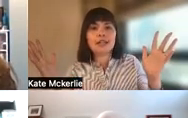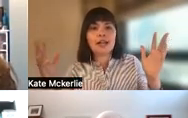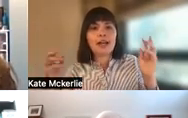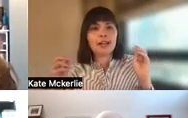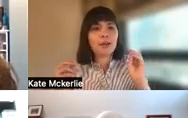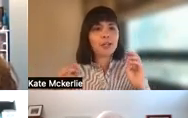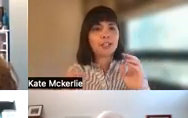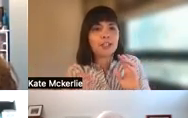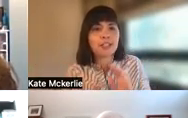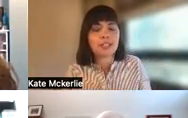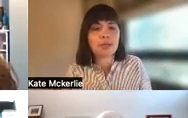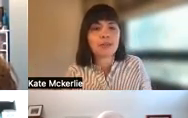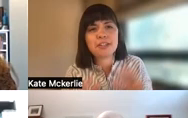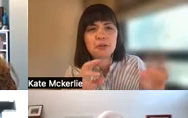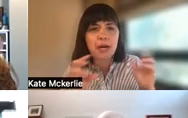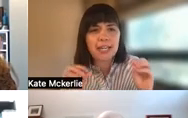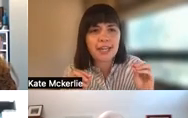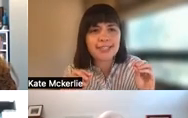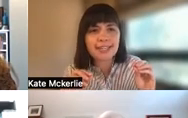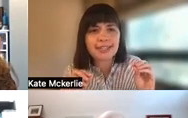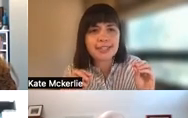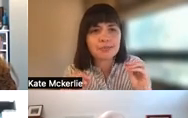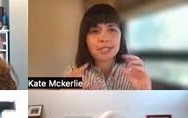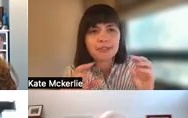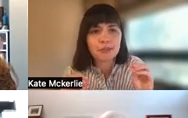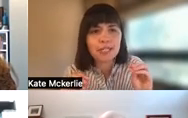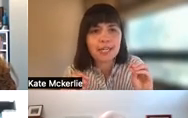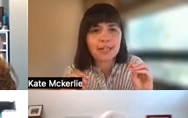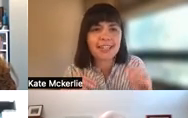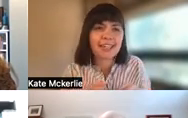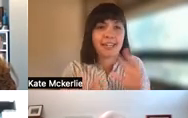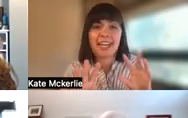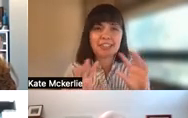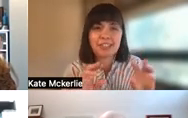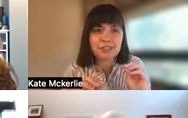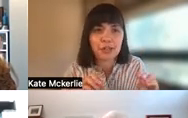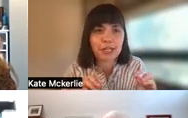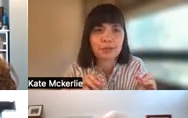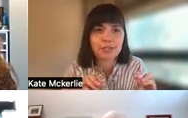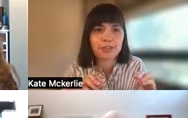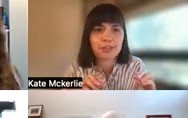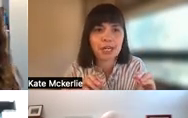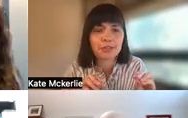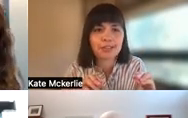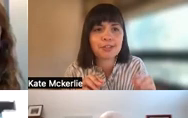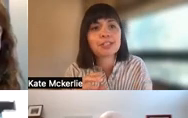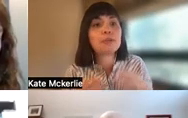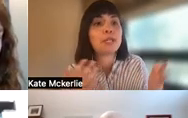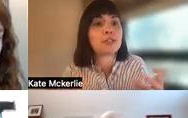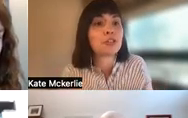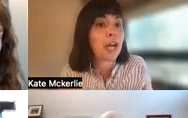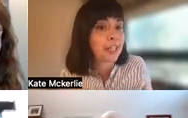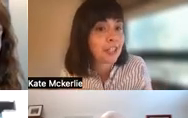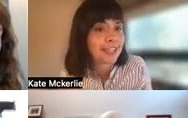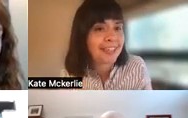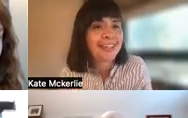headline? And then I want you to think about the little byline text that comes after a big headline. It kind of actually describes what they're describing. So this might